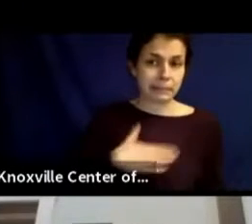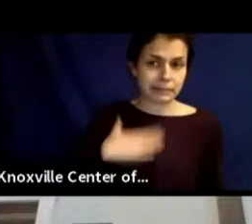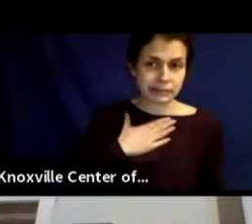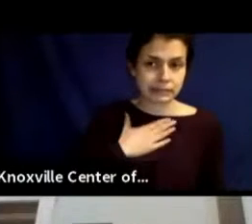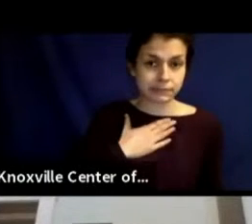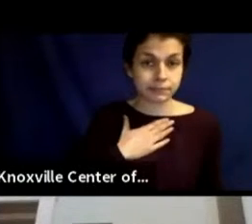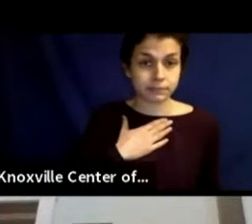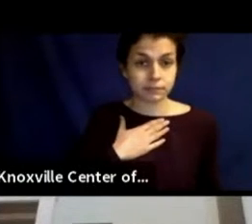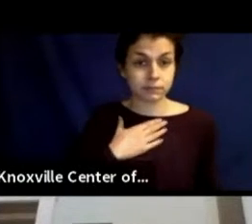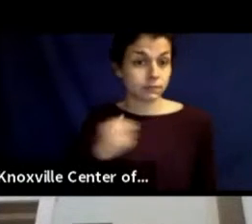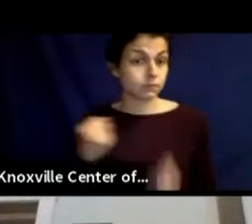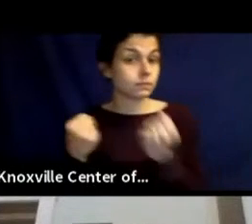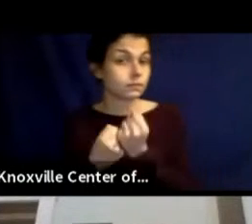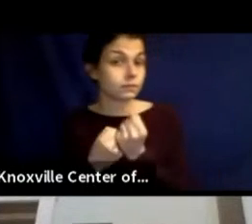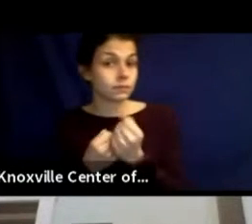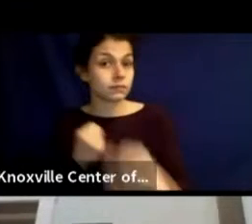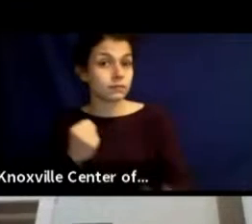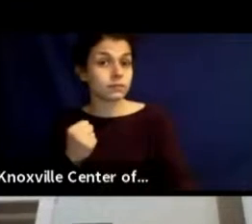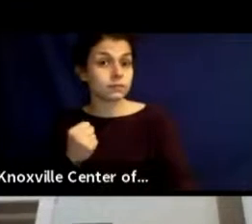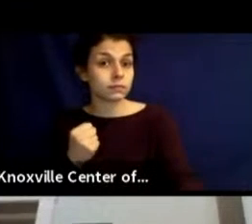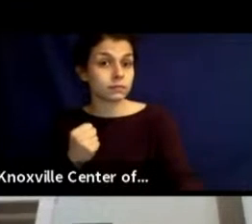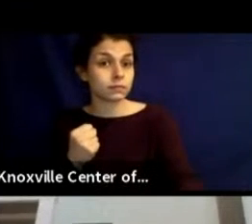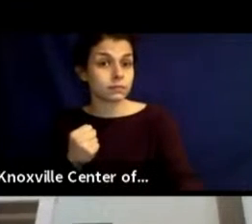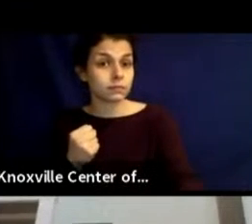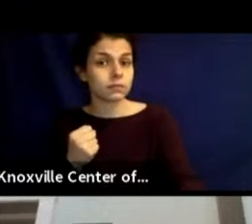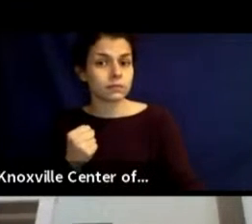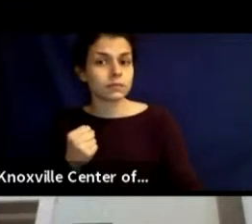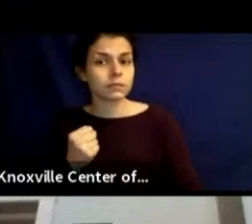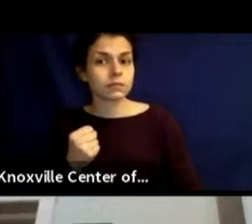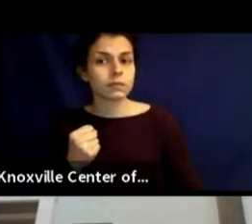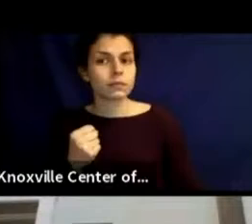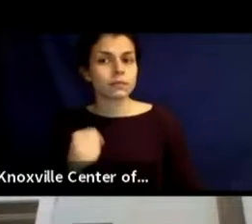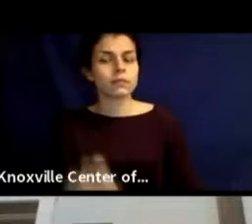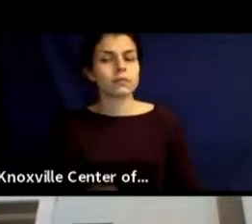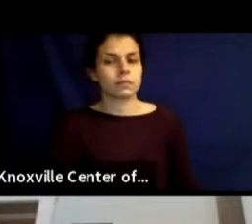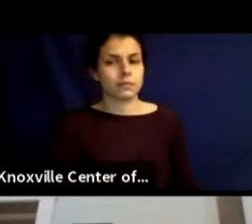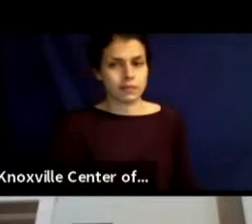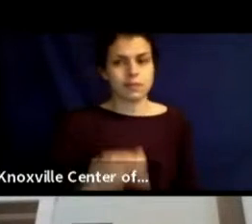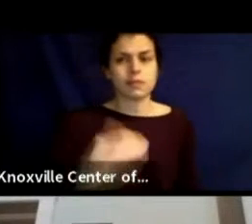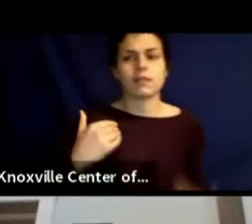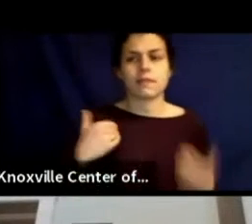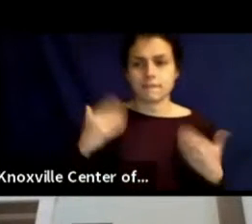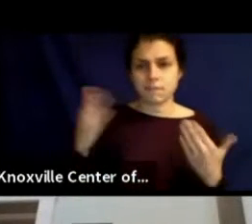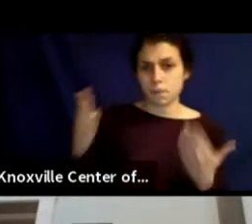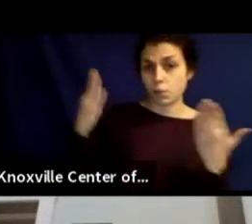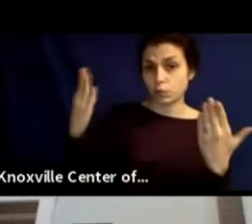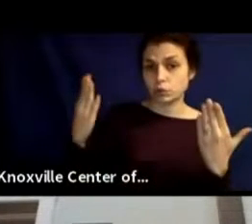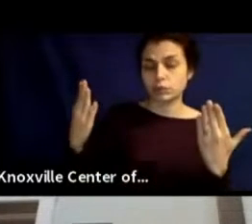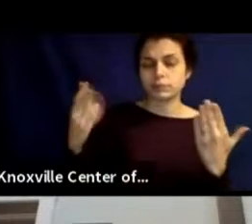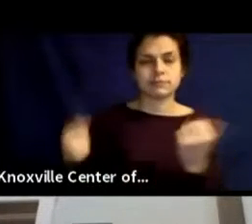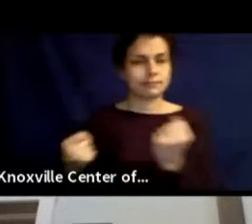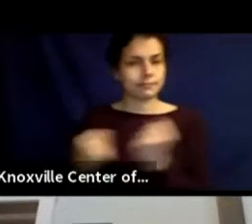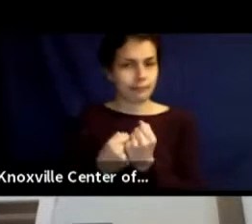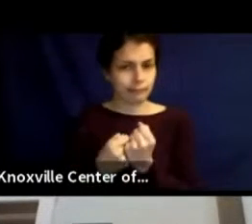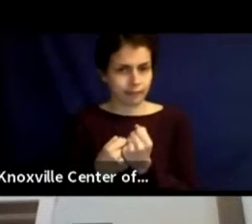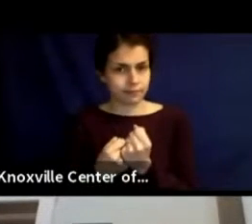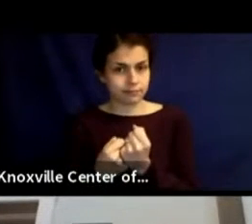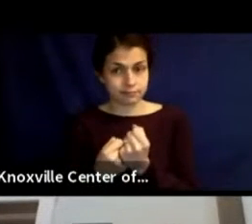there a second? I second it. Okay, so we have a motion and a second. Further discussion,